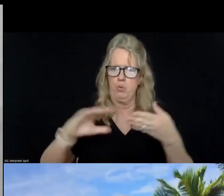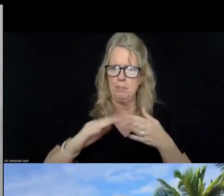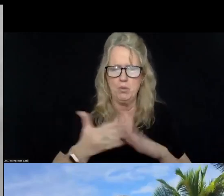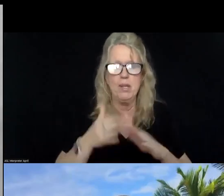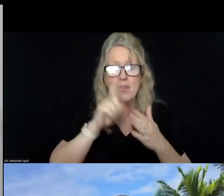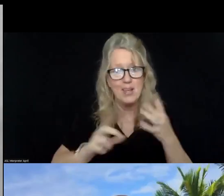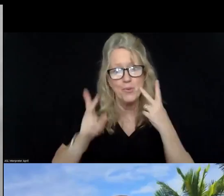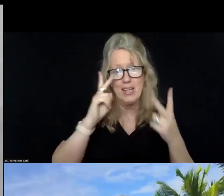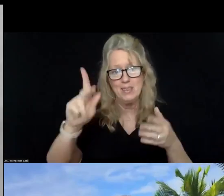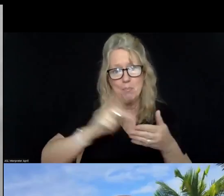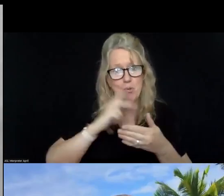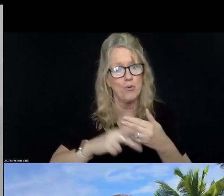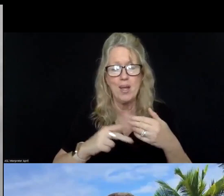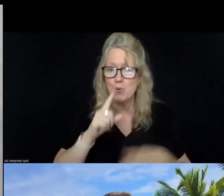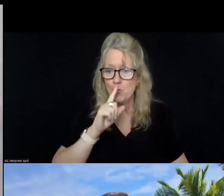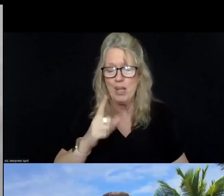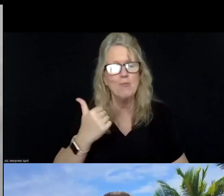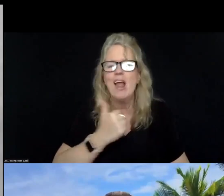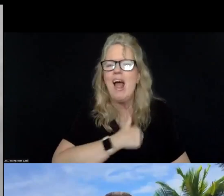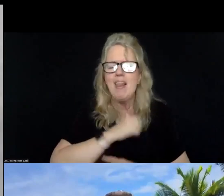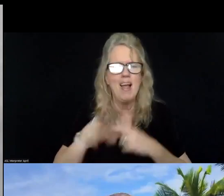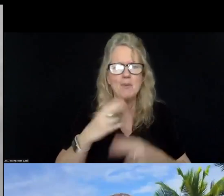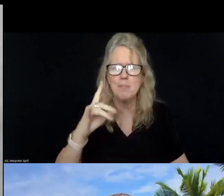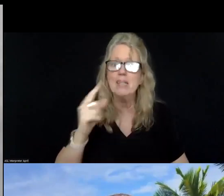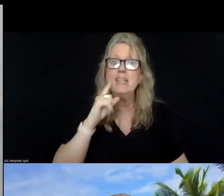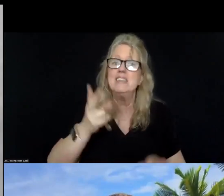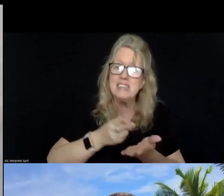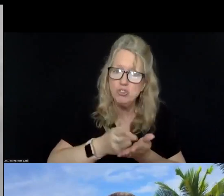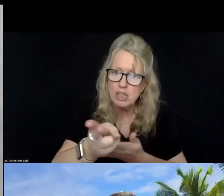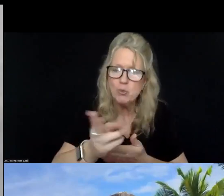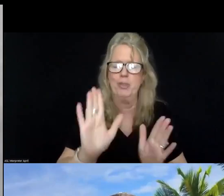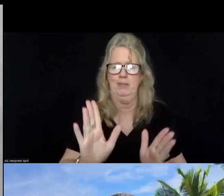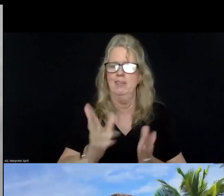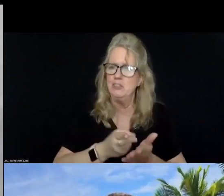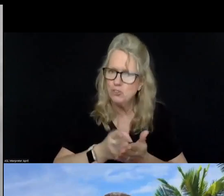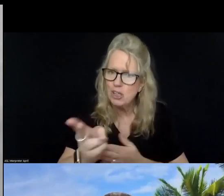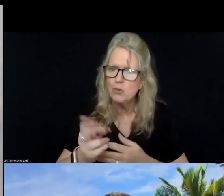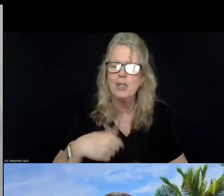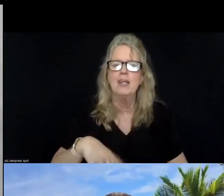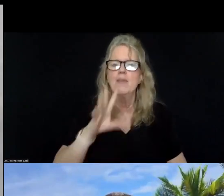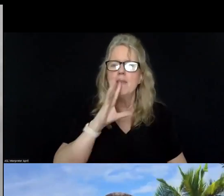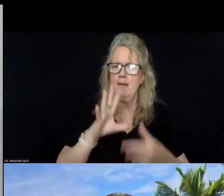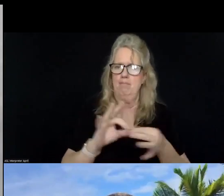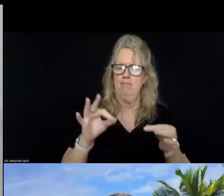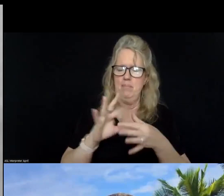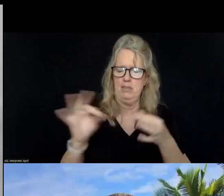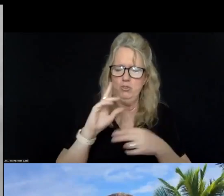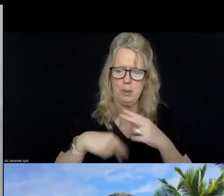see in this program. And really what I love about it is the genuineness. And they had mentioned a little earlier